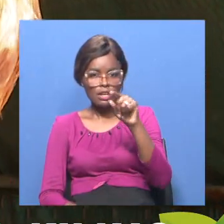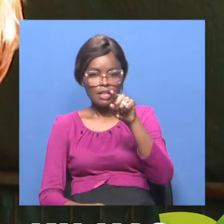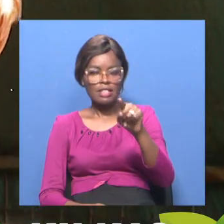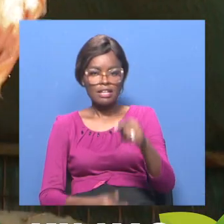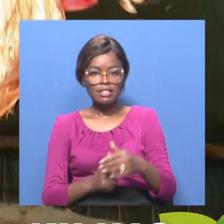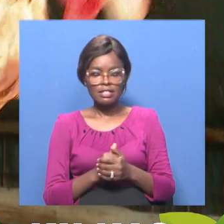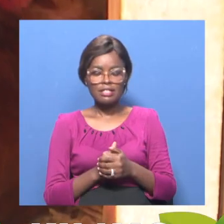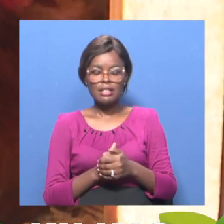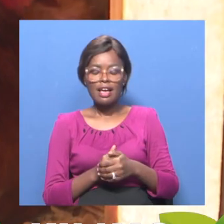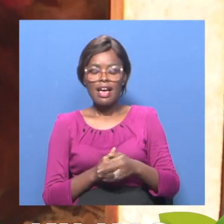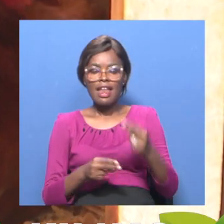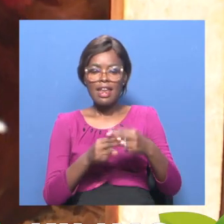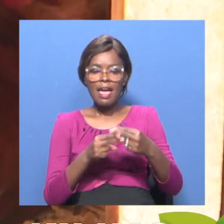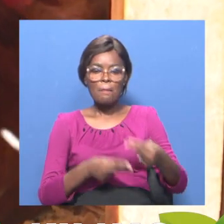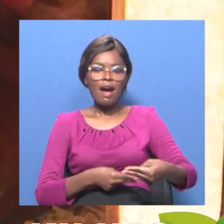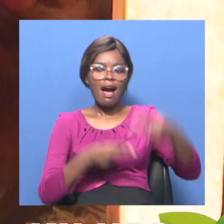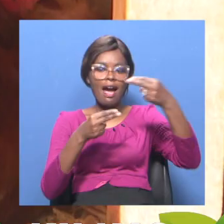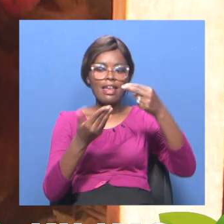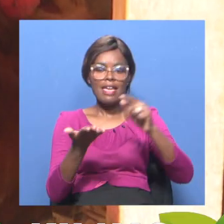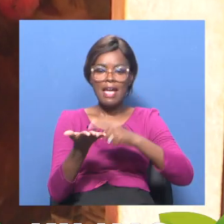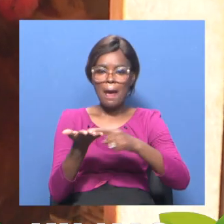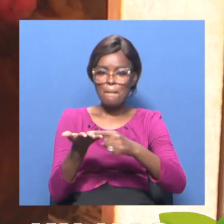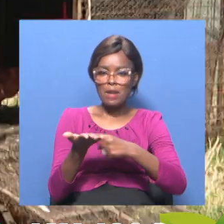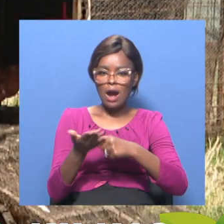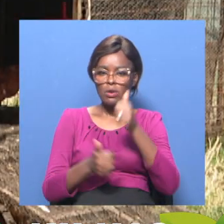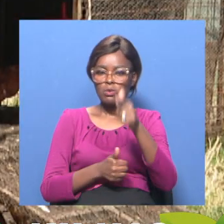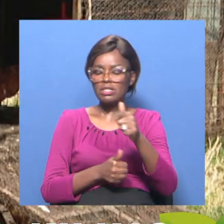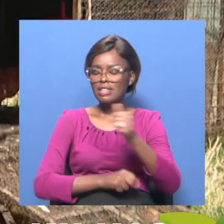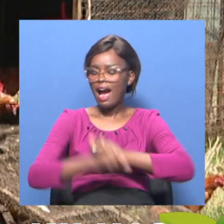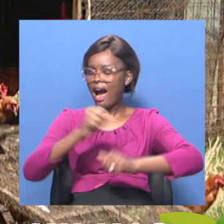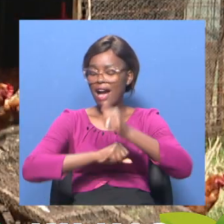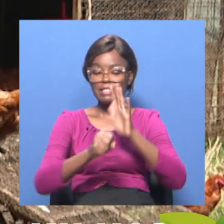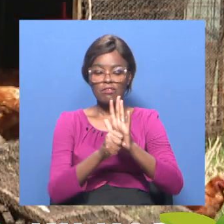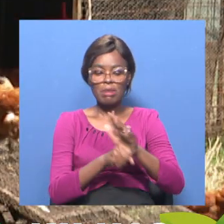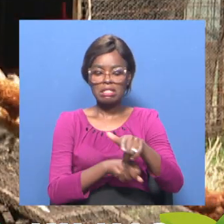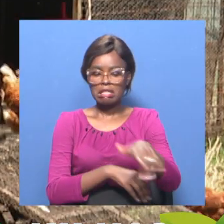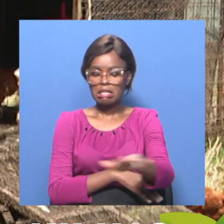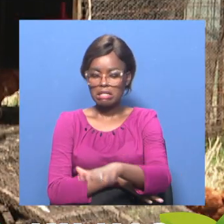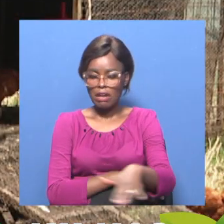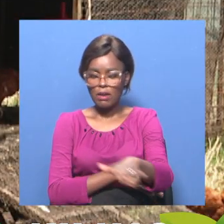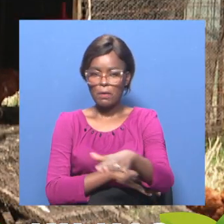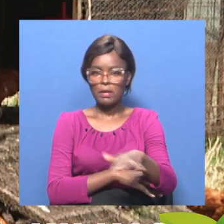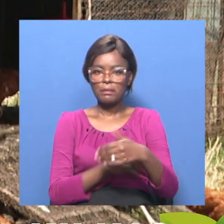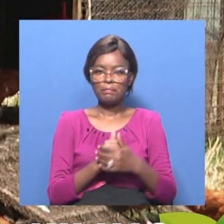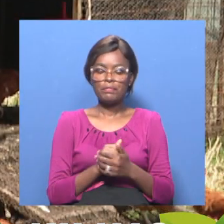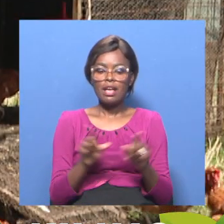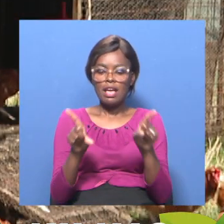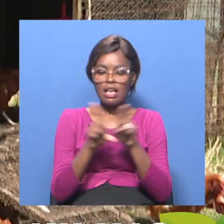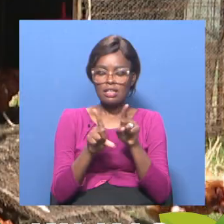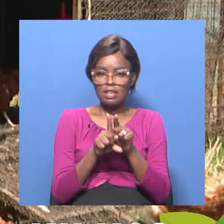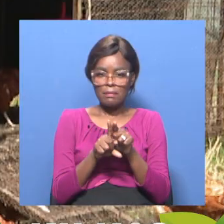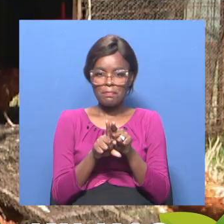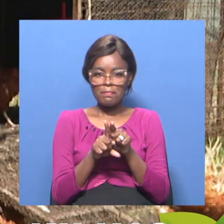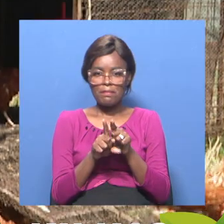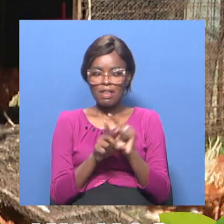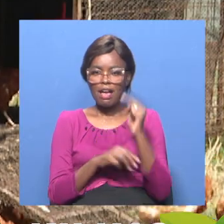Highland Brown. So this is a breed that is highly productive in this kind of setting that we have. And for the most part,